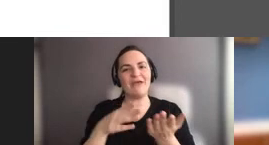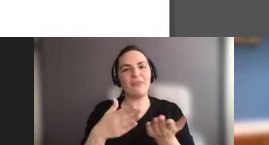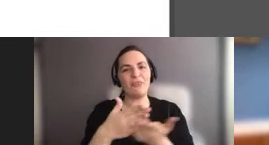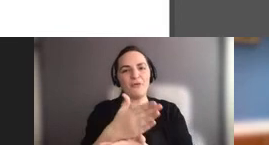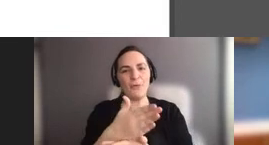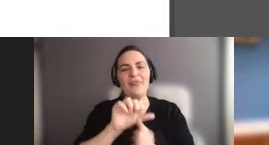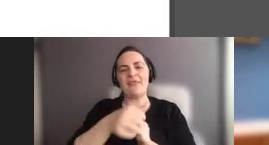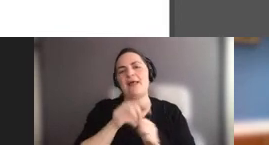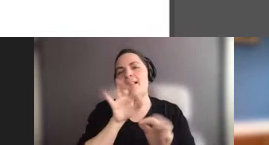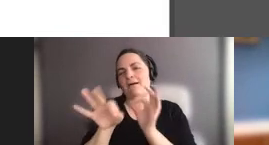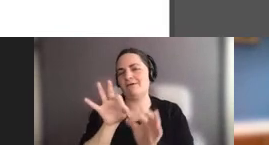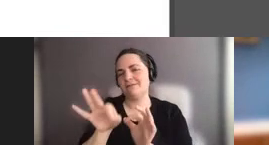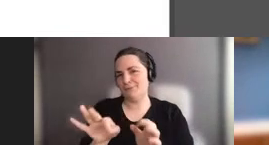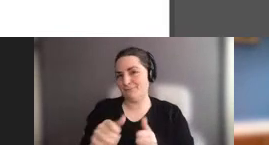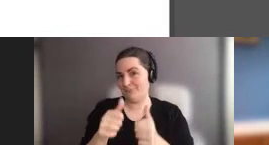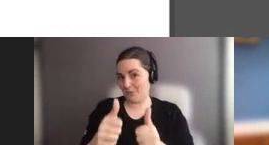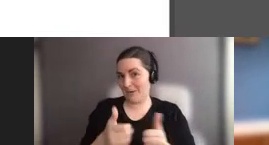the questions.